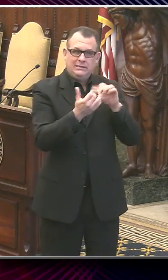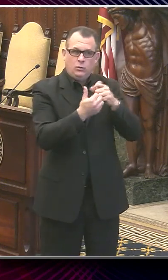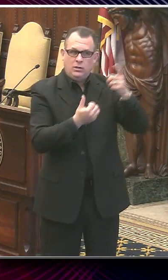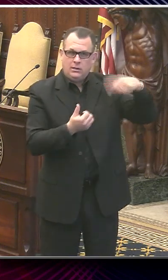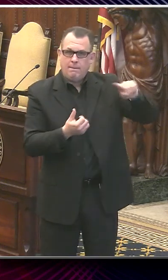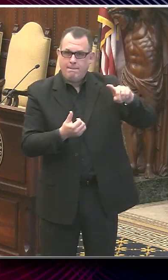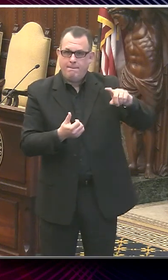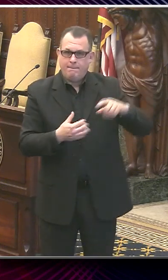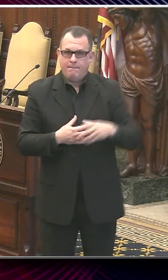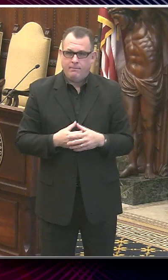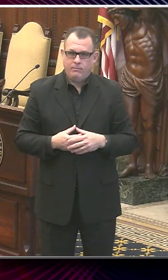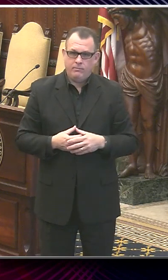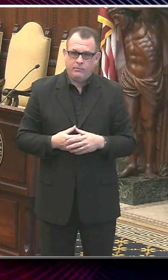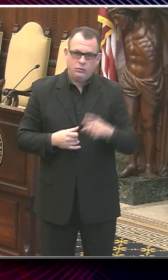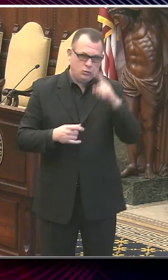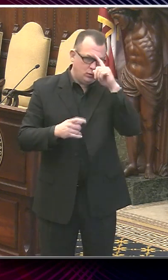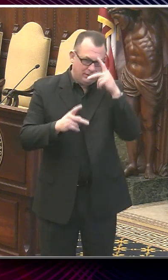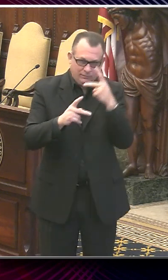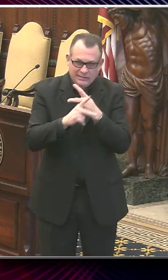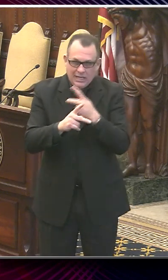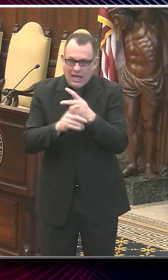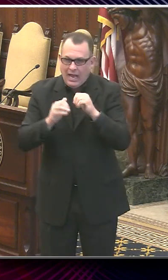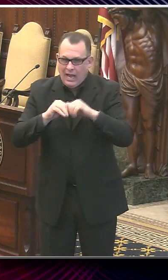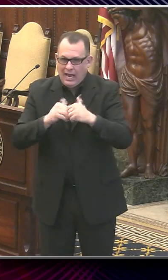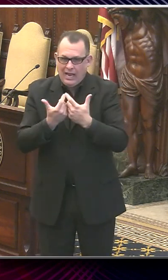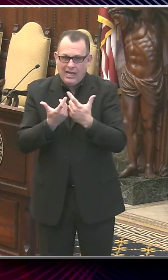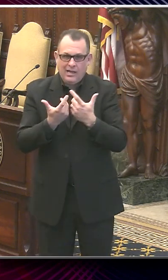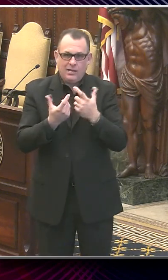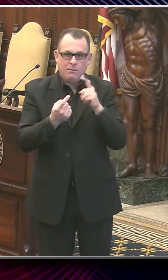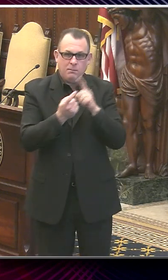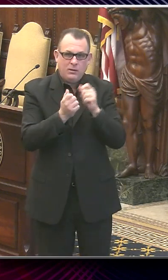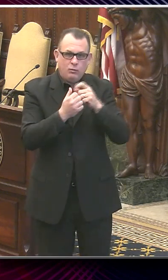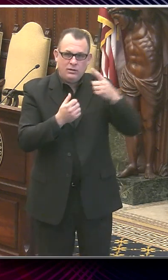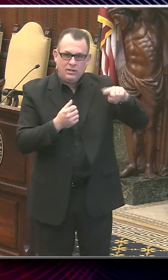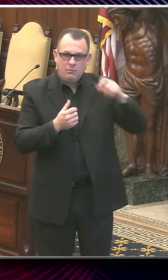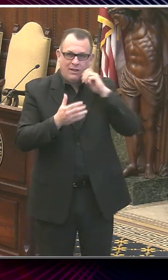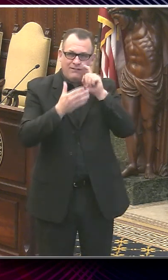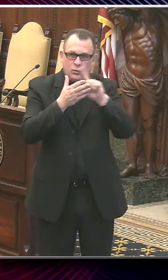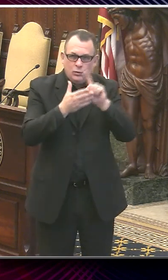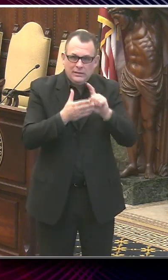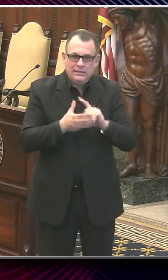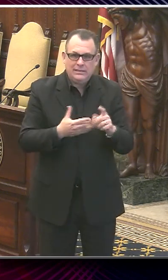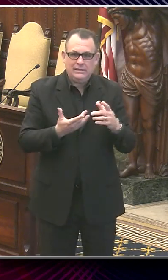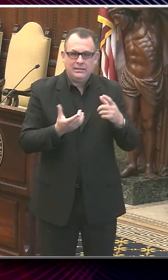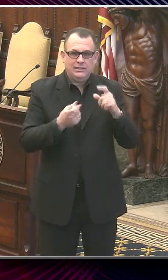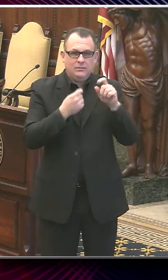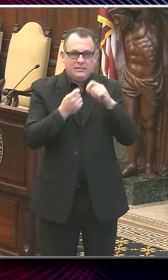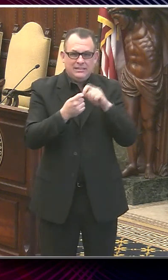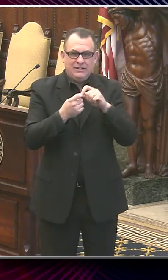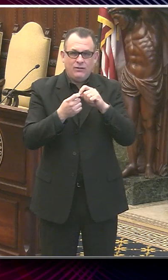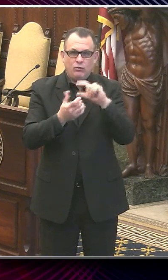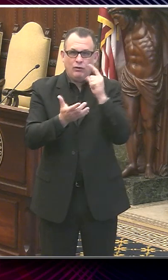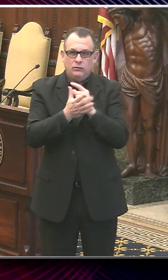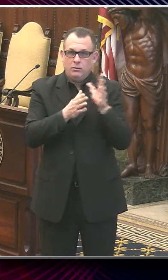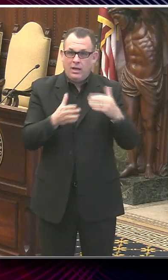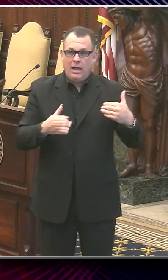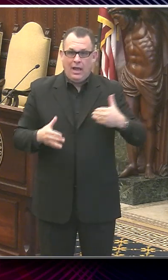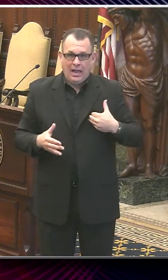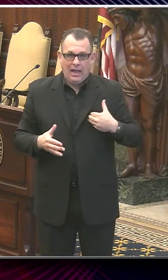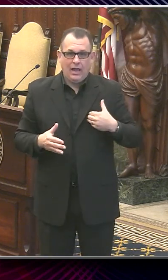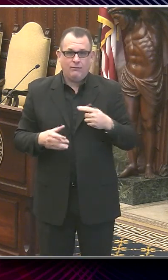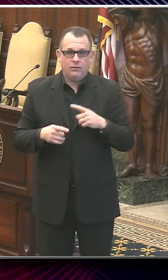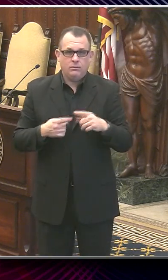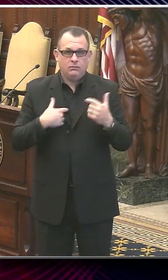and health department staff meet with them on an almost weekly basis. I don't know if they've looked at their specific commencement plans, but we do have guidance about